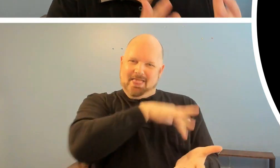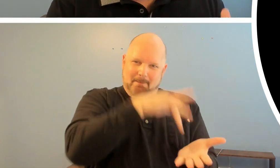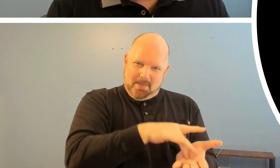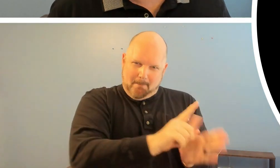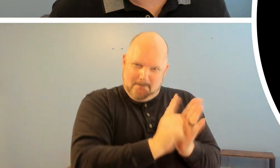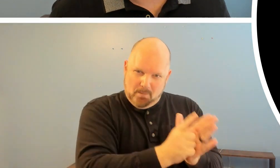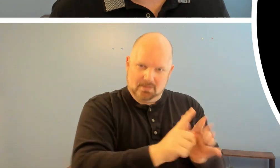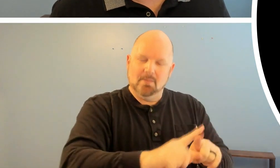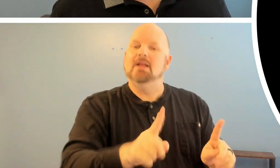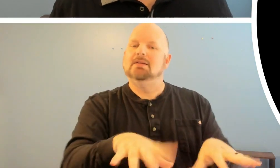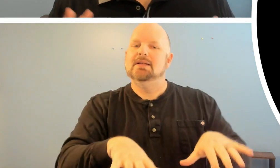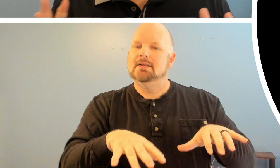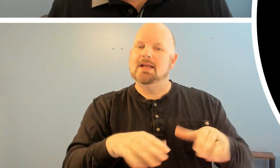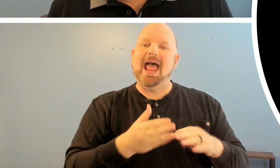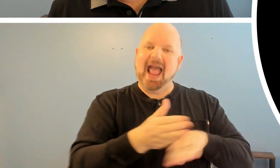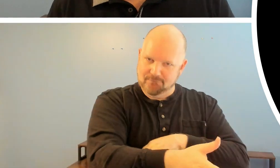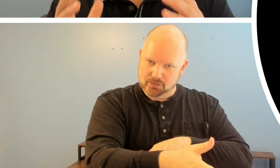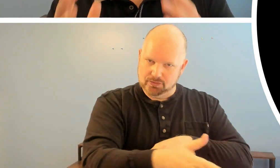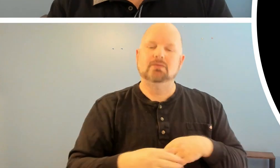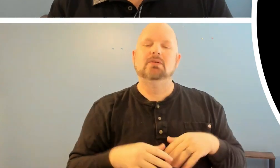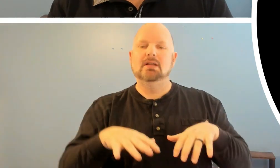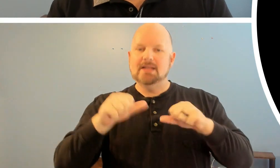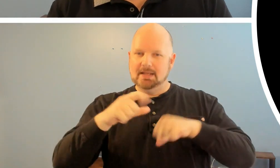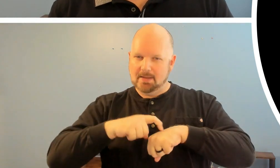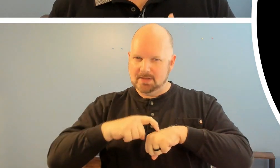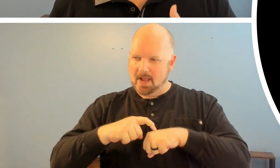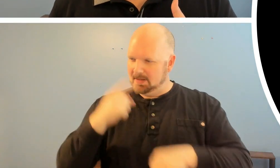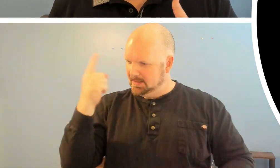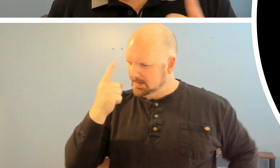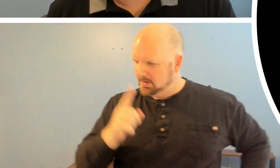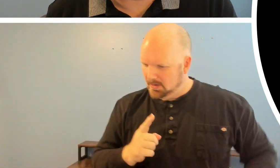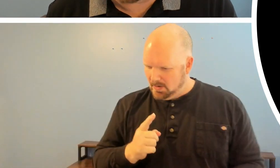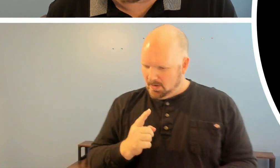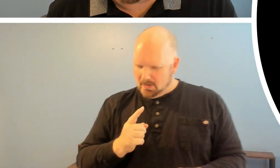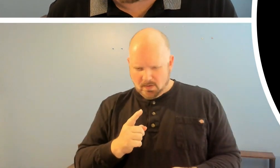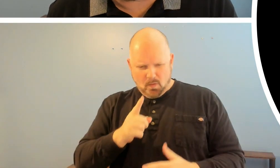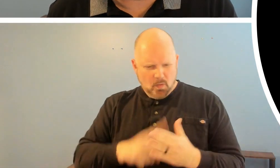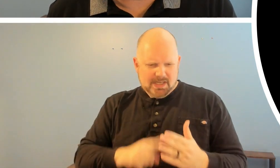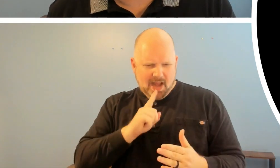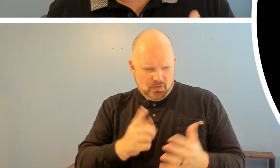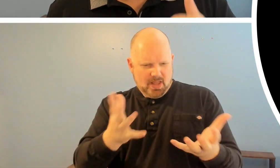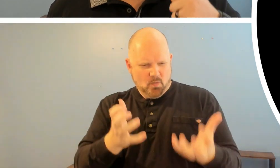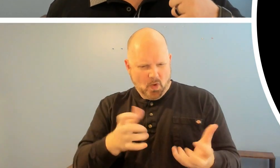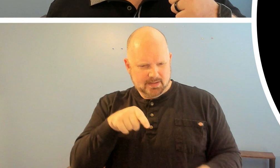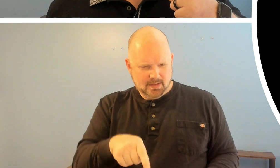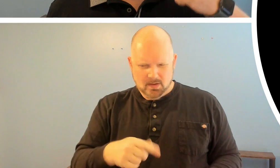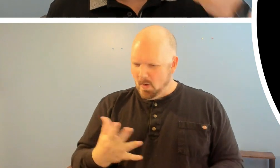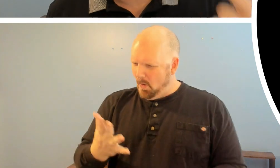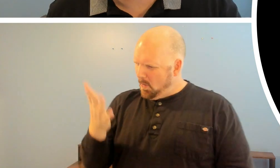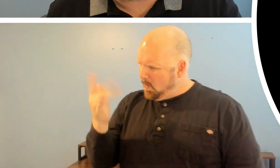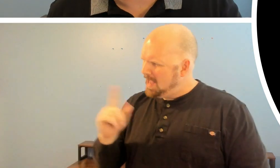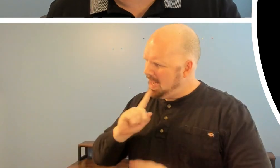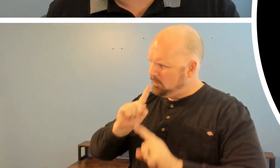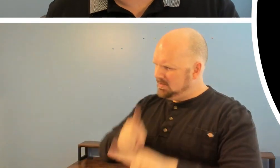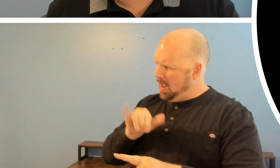the moment, but once that's done, take some time to consider to yourself, what was I really going after here? Why was